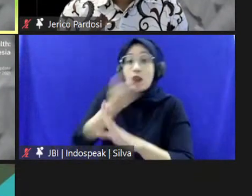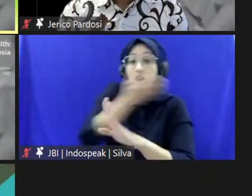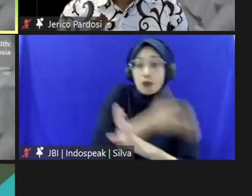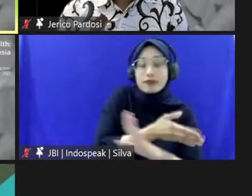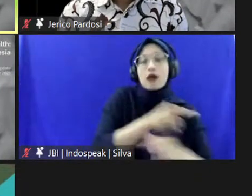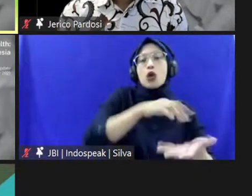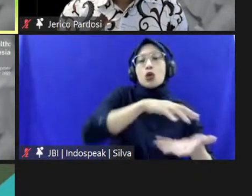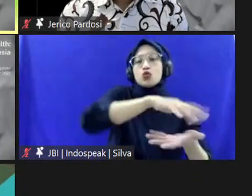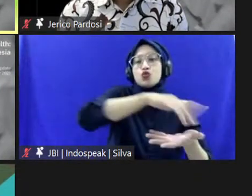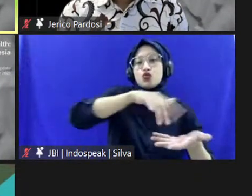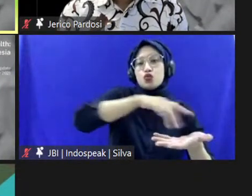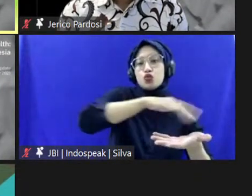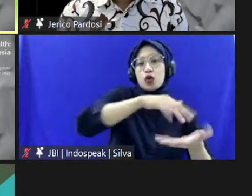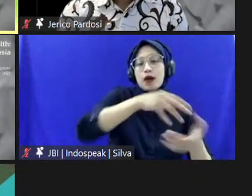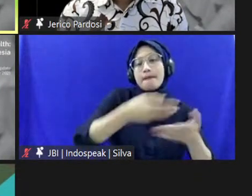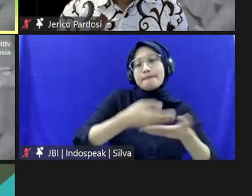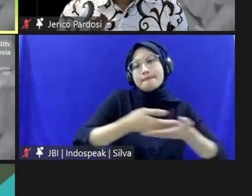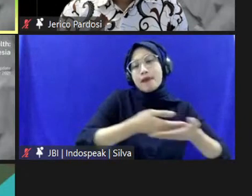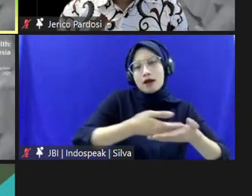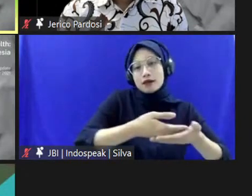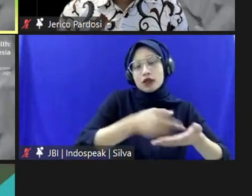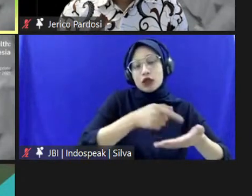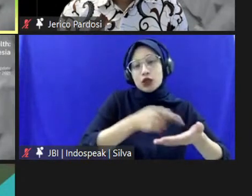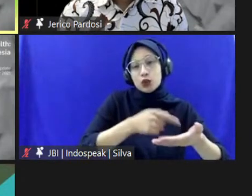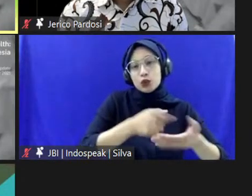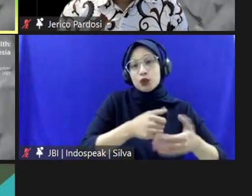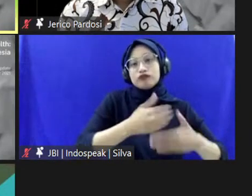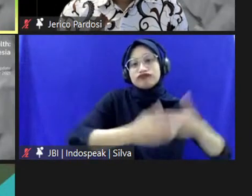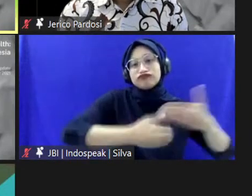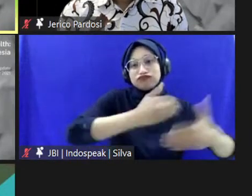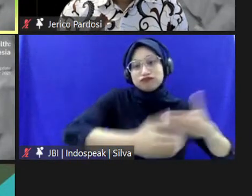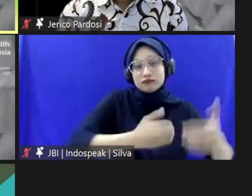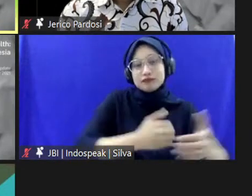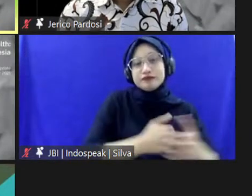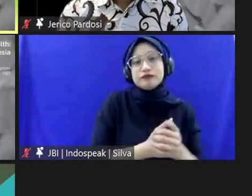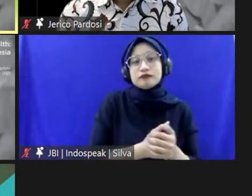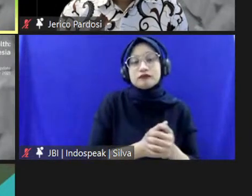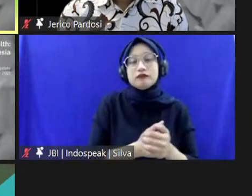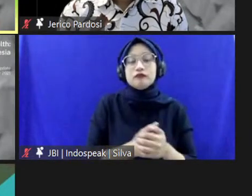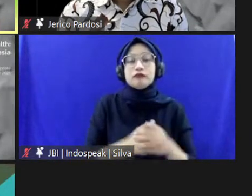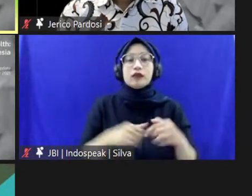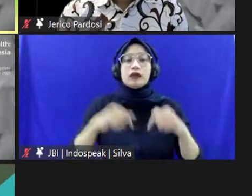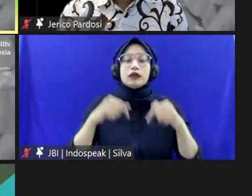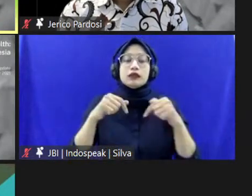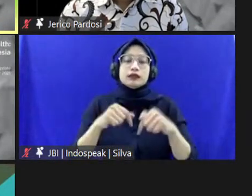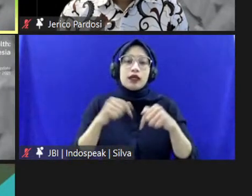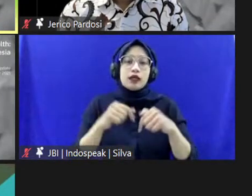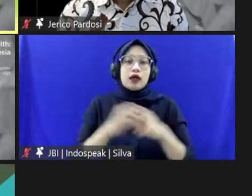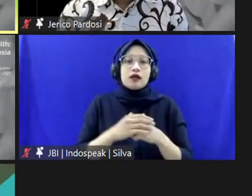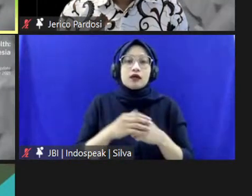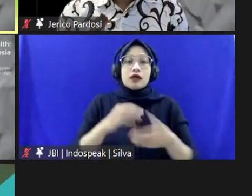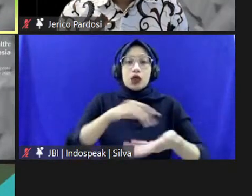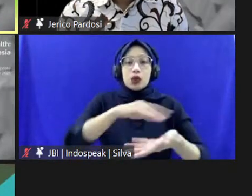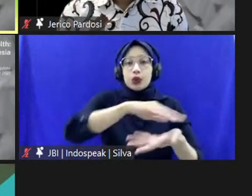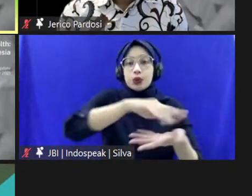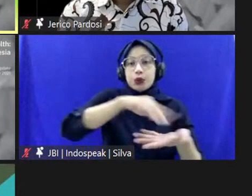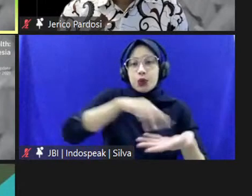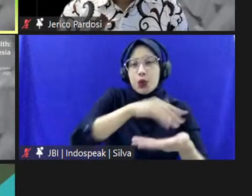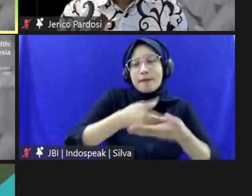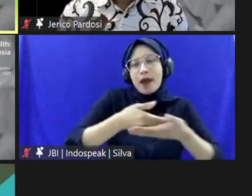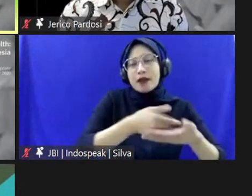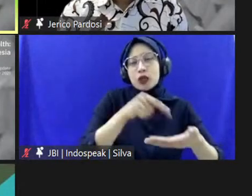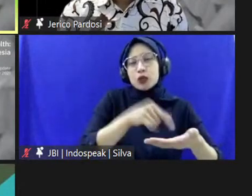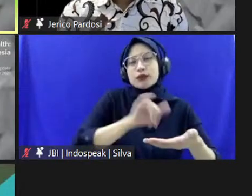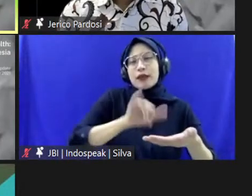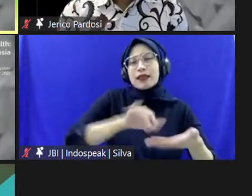of NTT, they like this is become like more intimized. So they feel like Dukun Bayi part of the family. So not